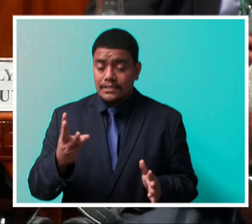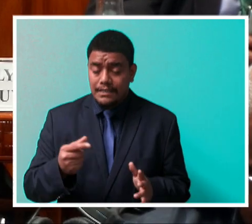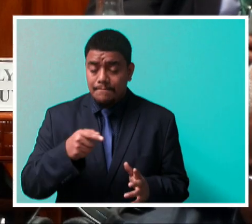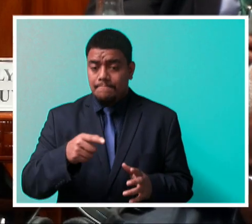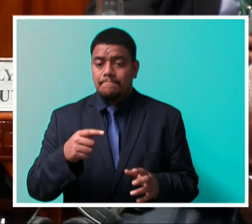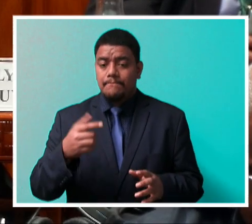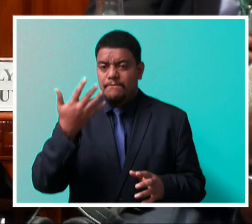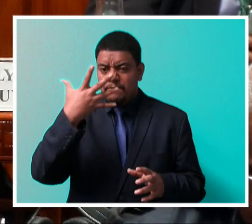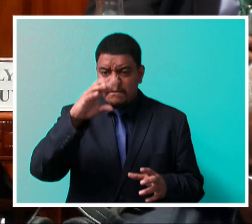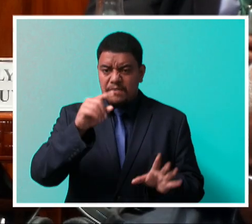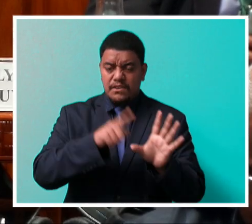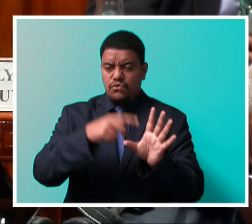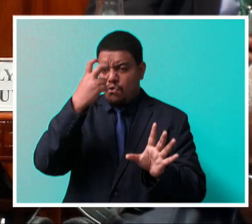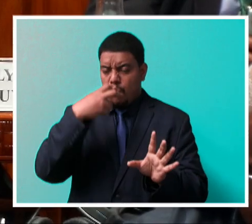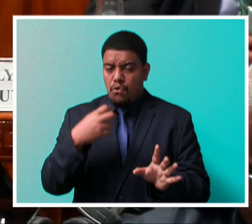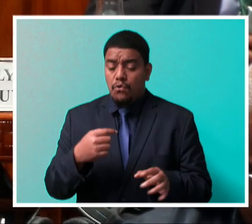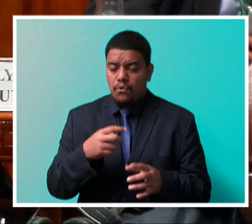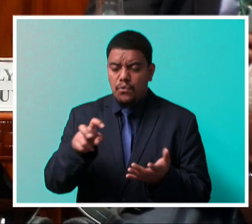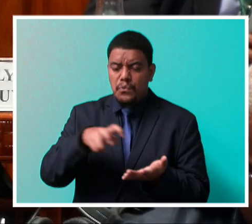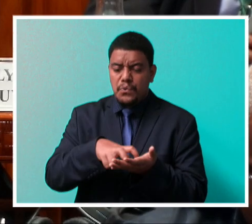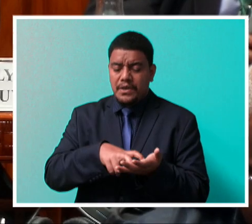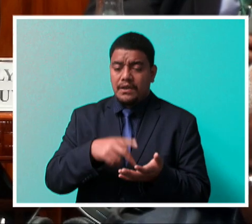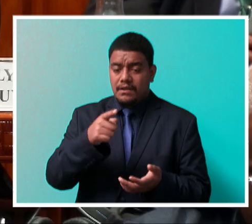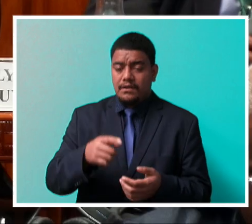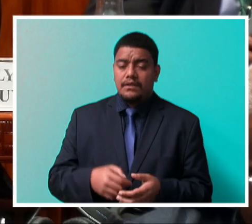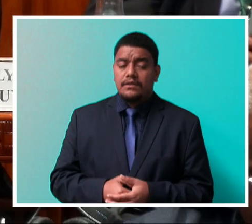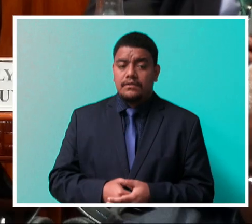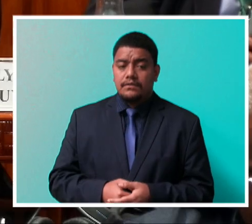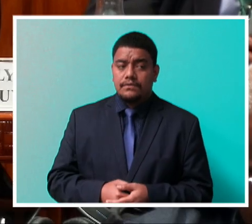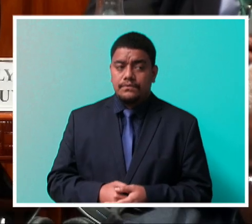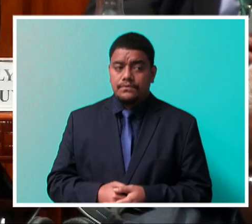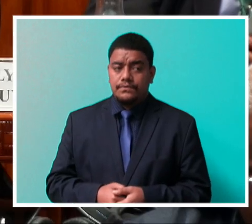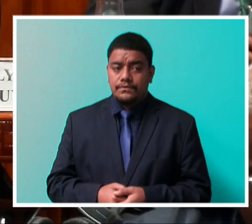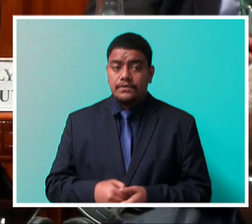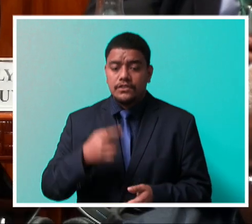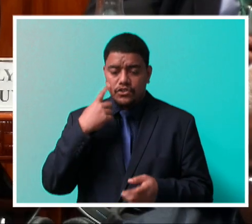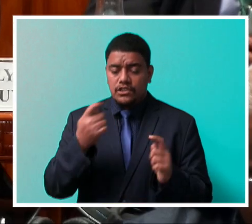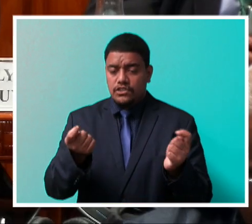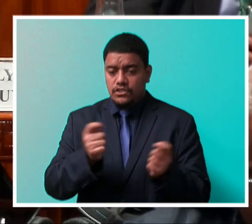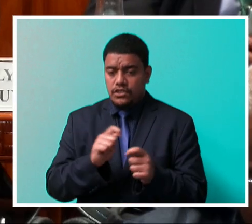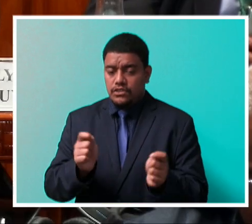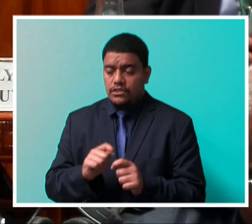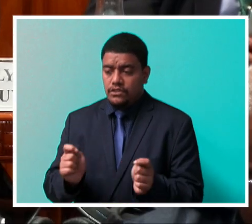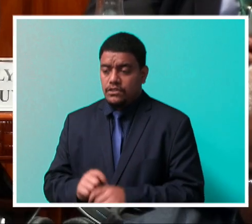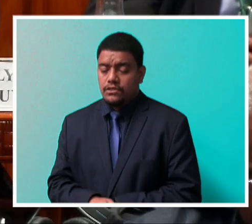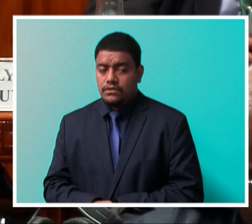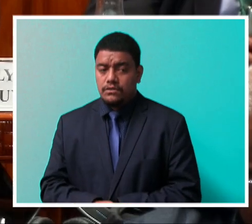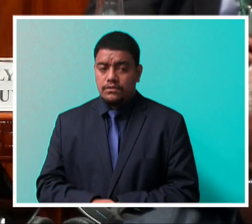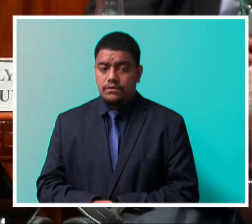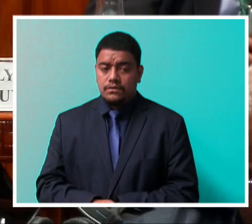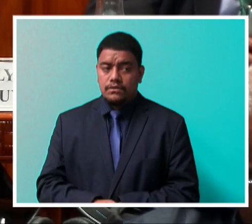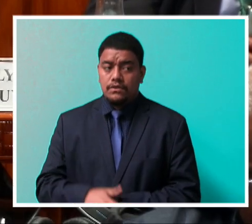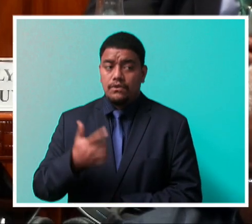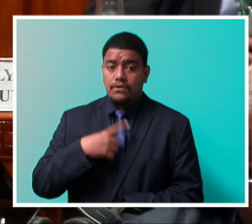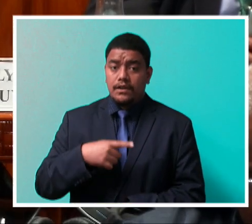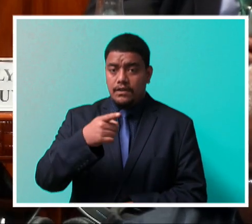50 years old, written before wide-body jets, satellite navigations, and drones. The